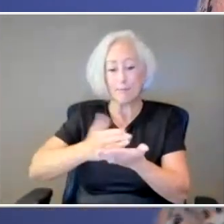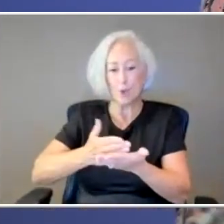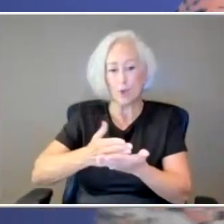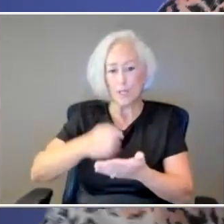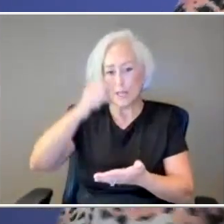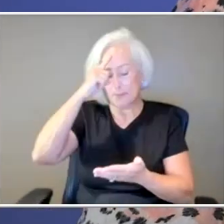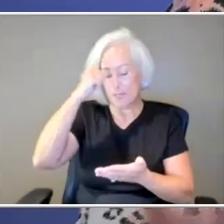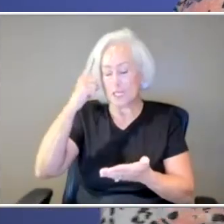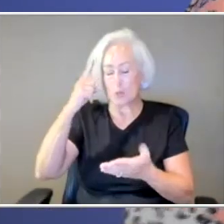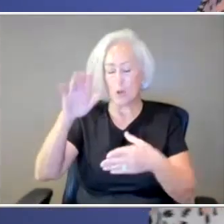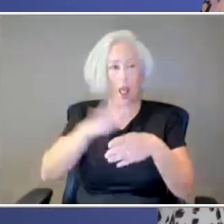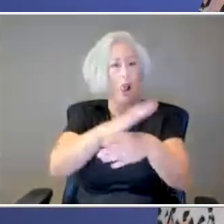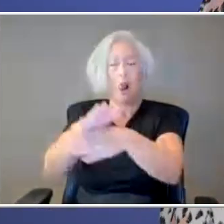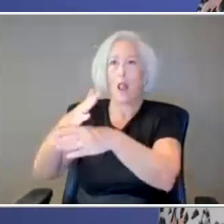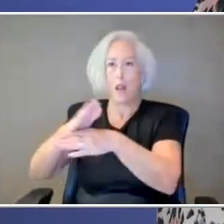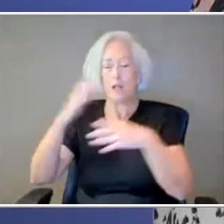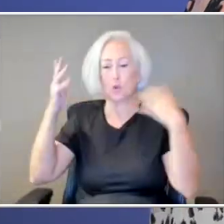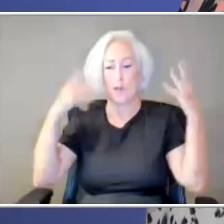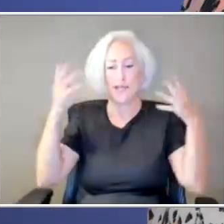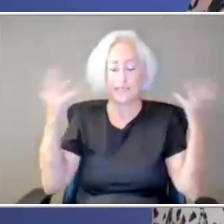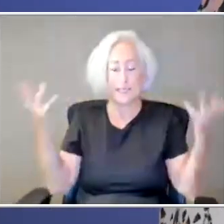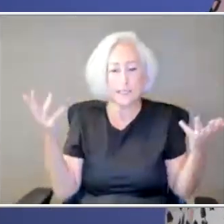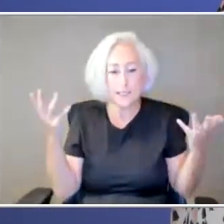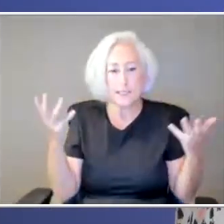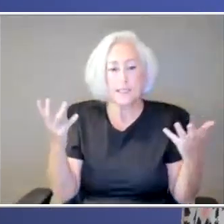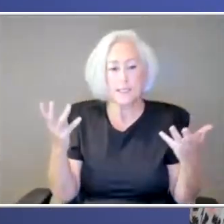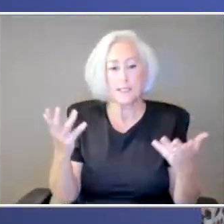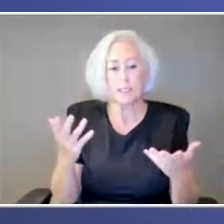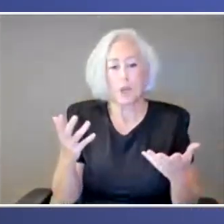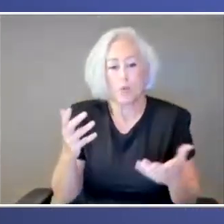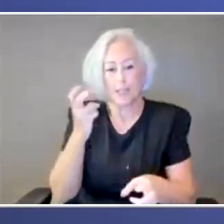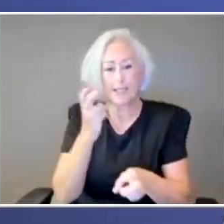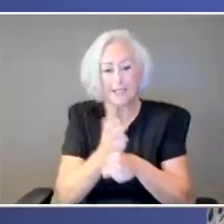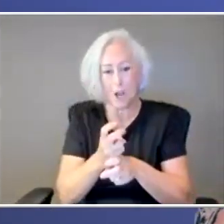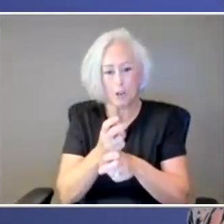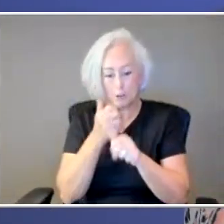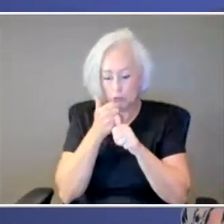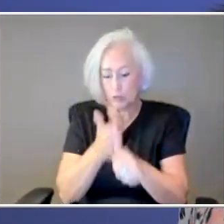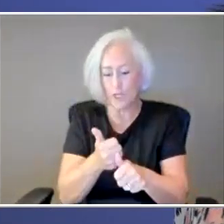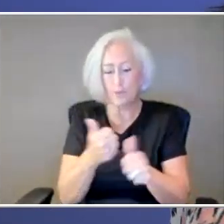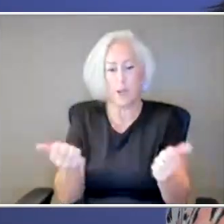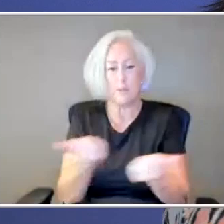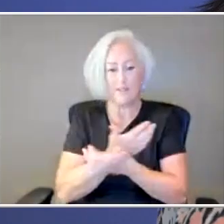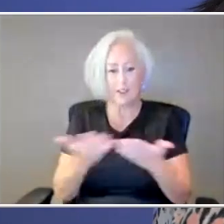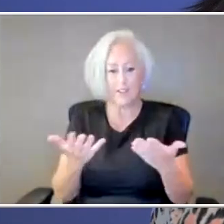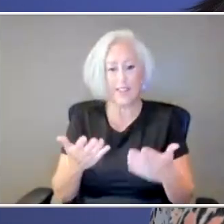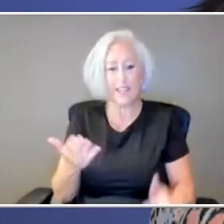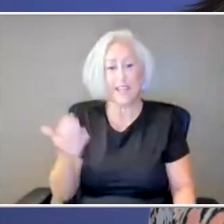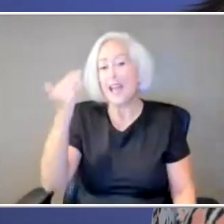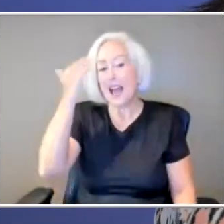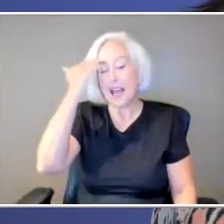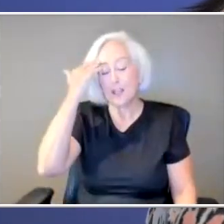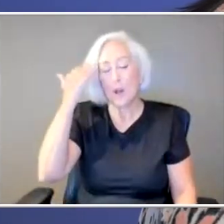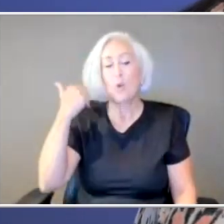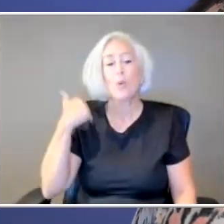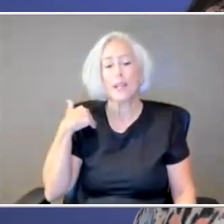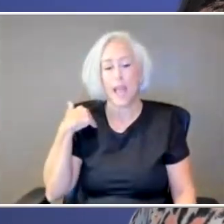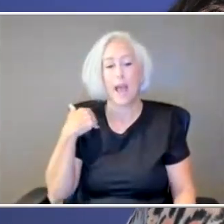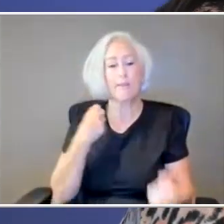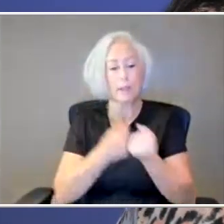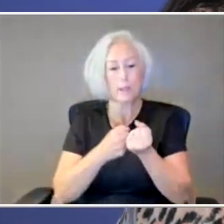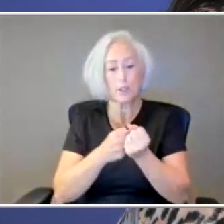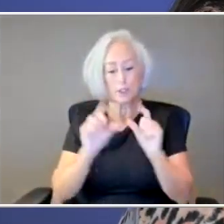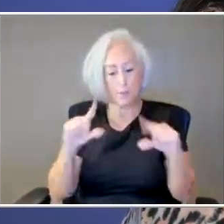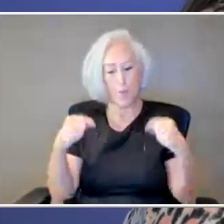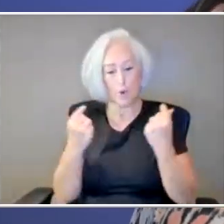different directions and it's just so hard to keep track of it all. And I know there's support groups like there's the